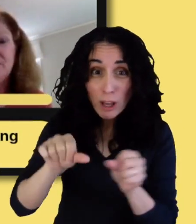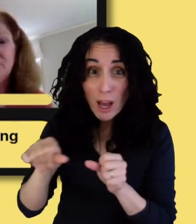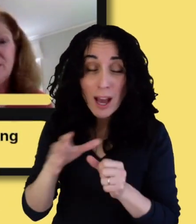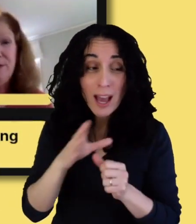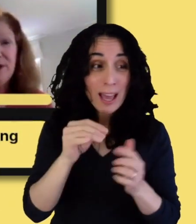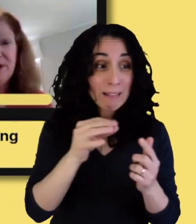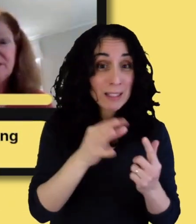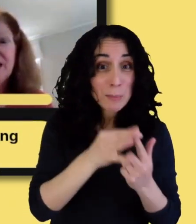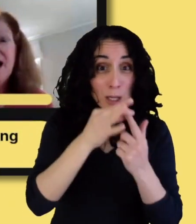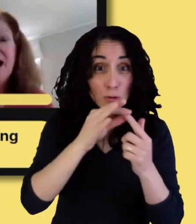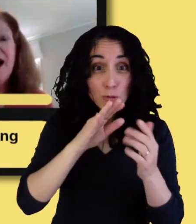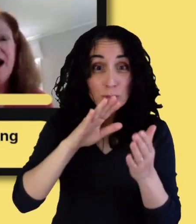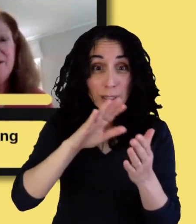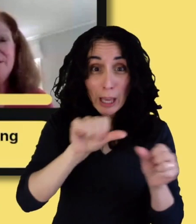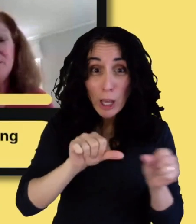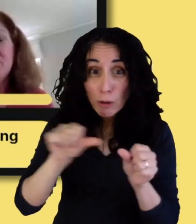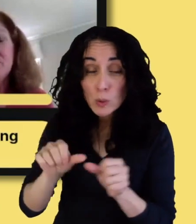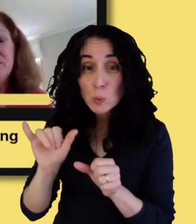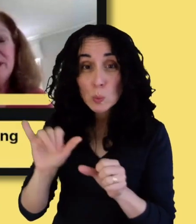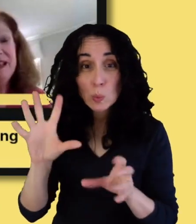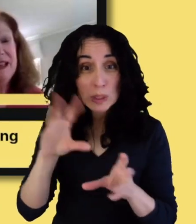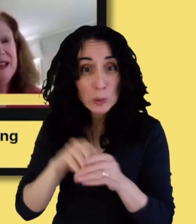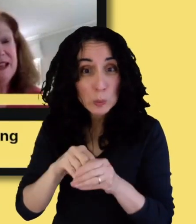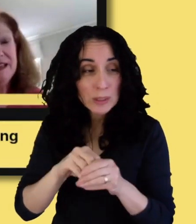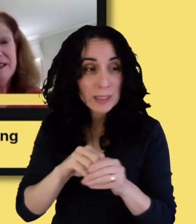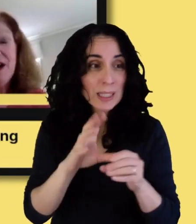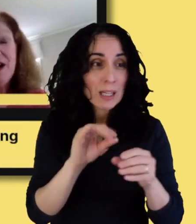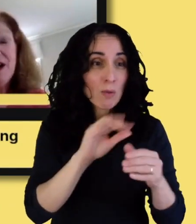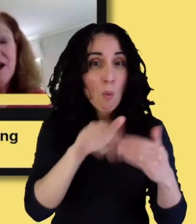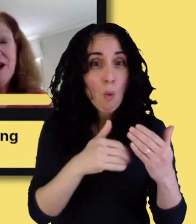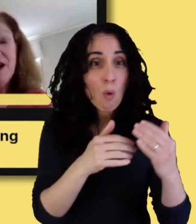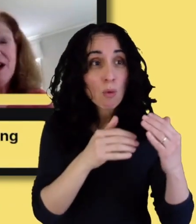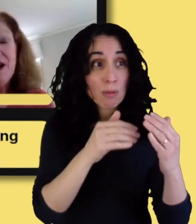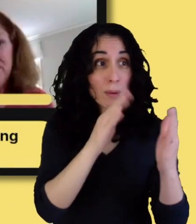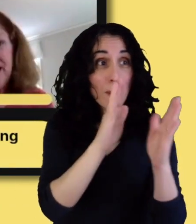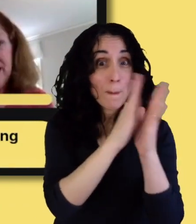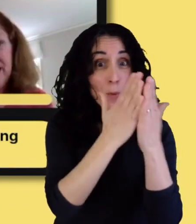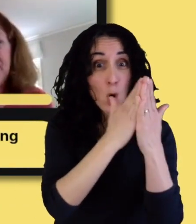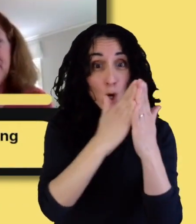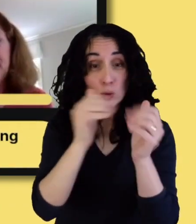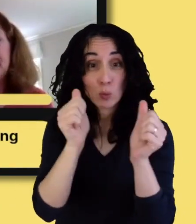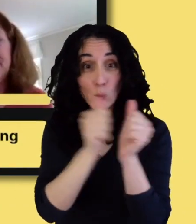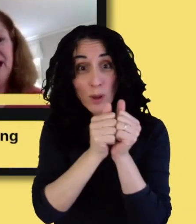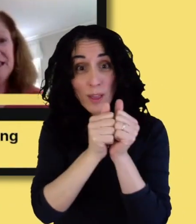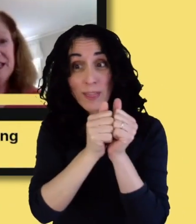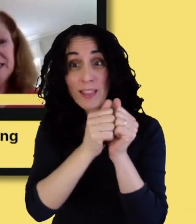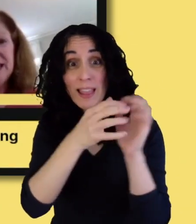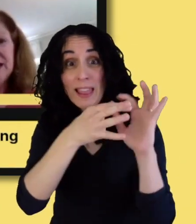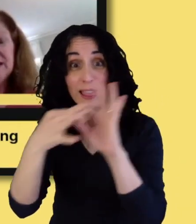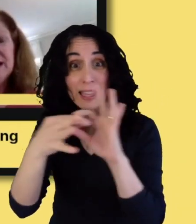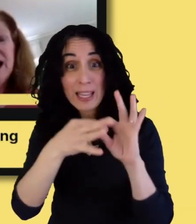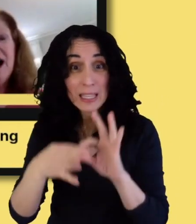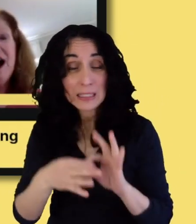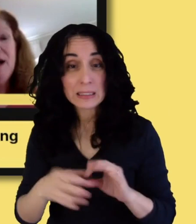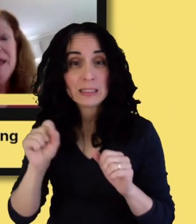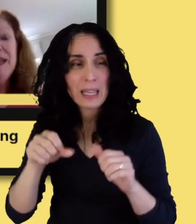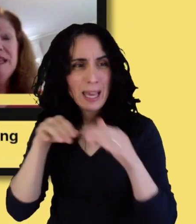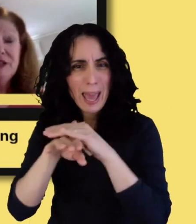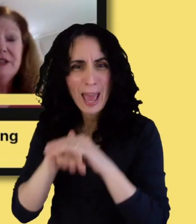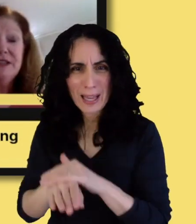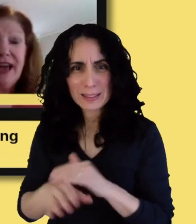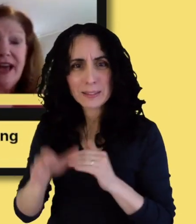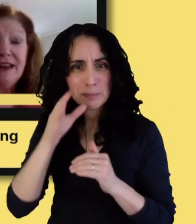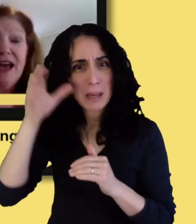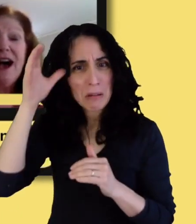included, electronic books. So it really is all there on one page, and the parents can access things.